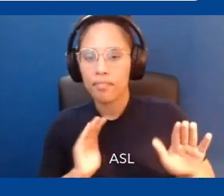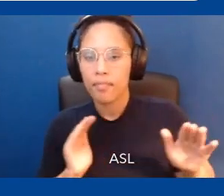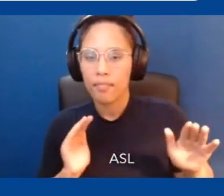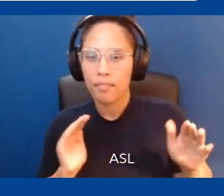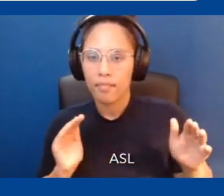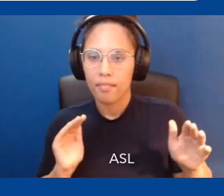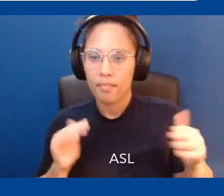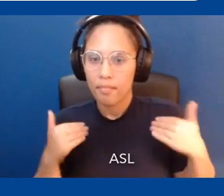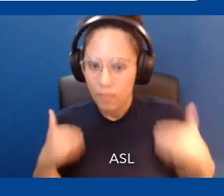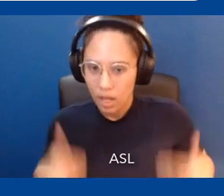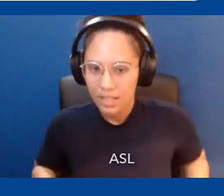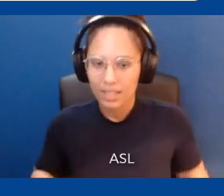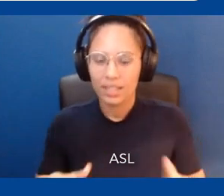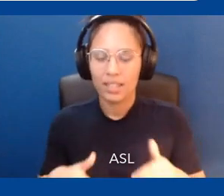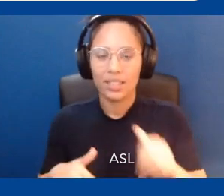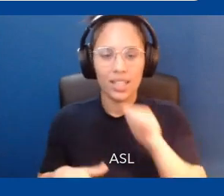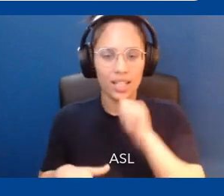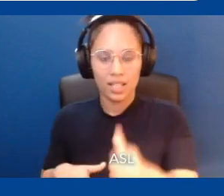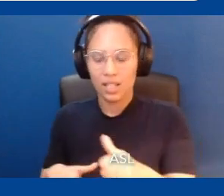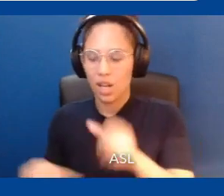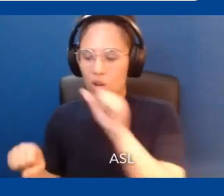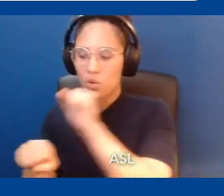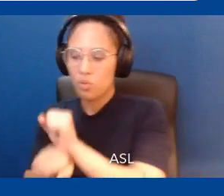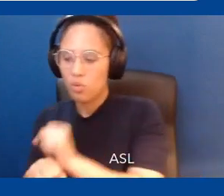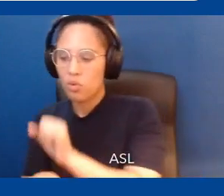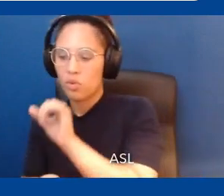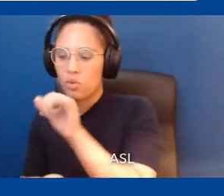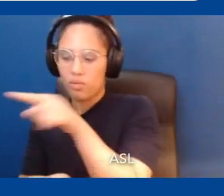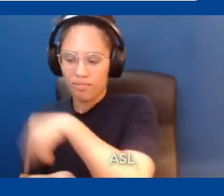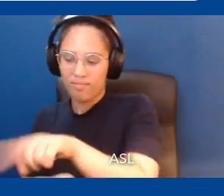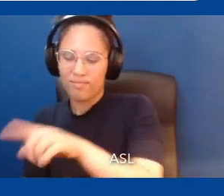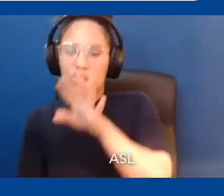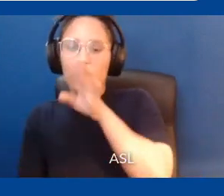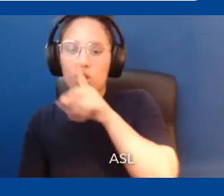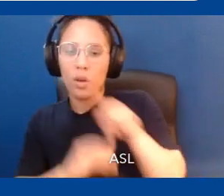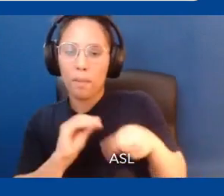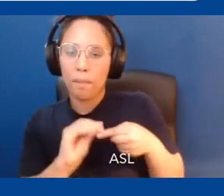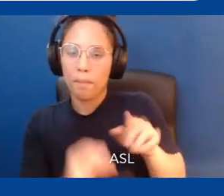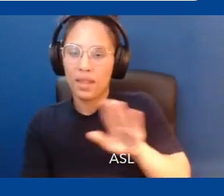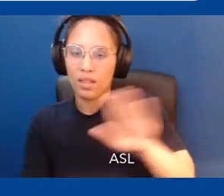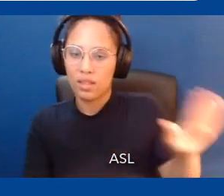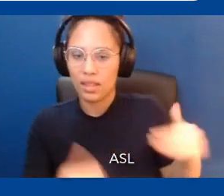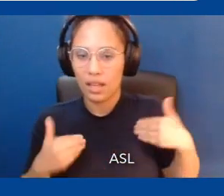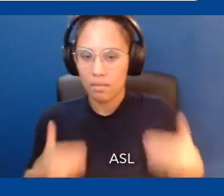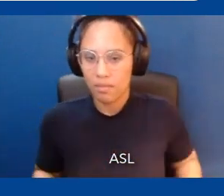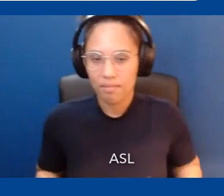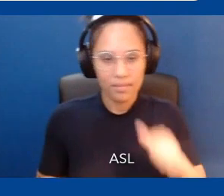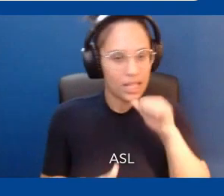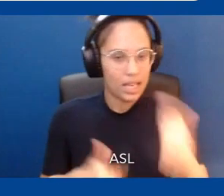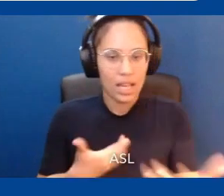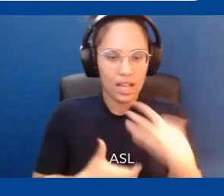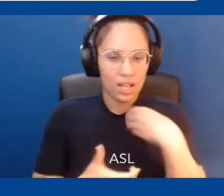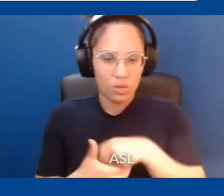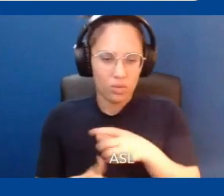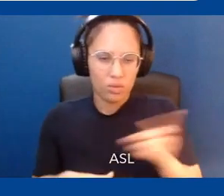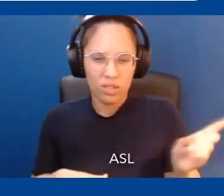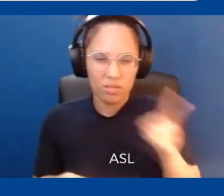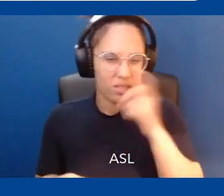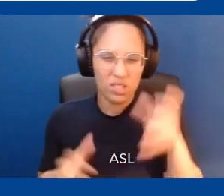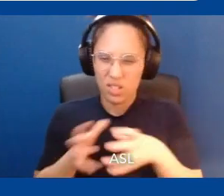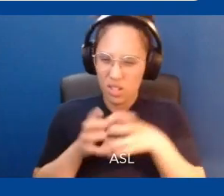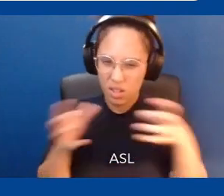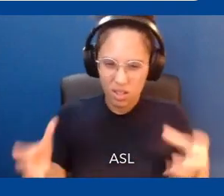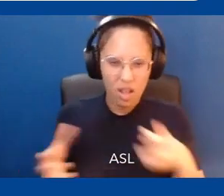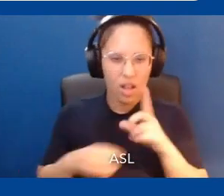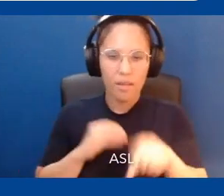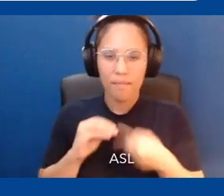speak about their bodies, because there's a lot of that around sex work, like people speaking about their bodies,